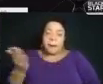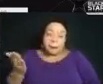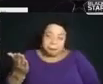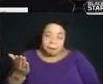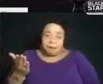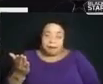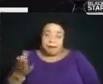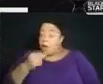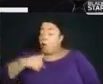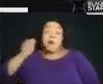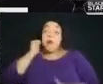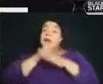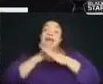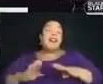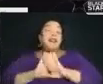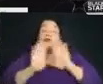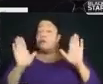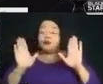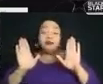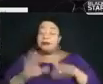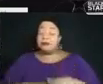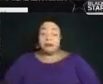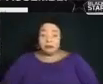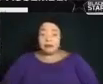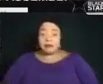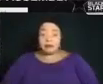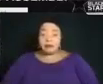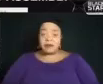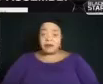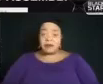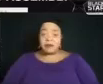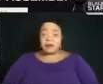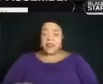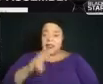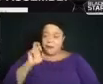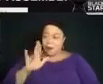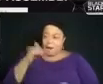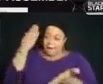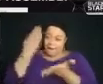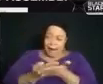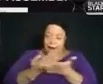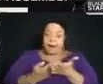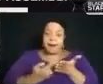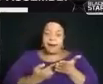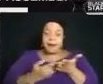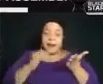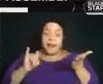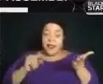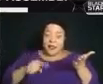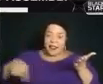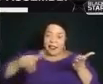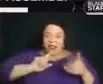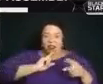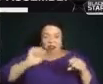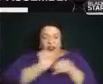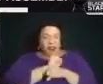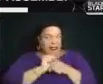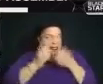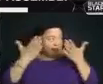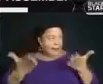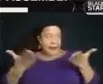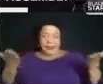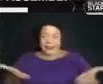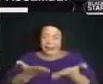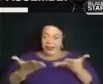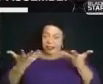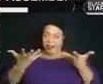The very fact that these realities exist means, Dr. West, that we are engaged in a moment